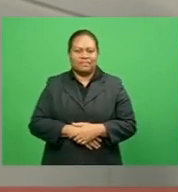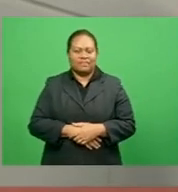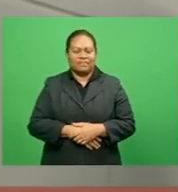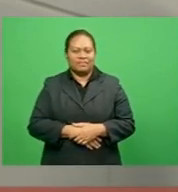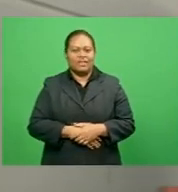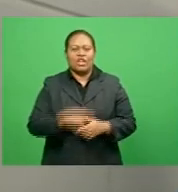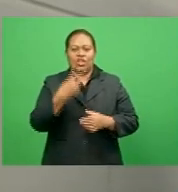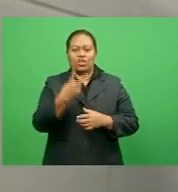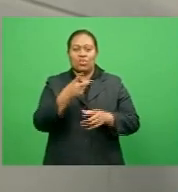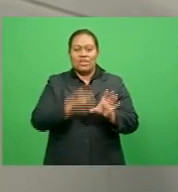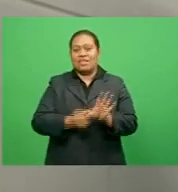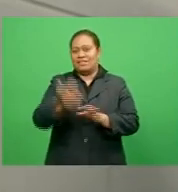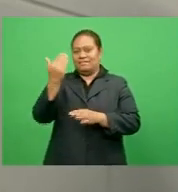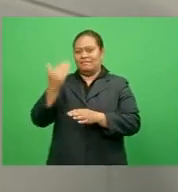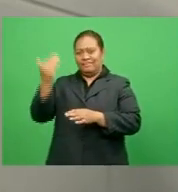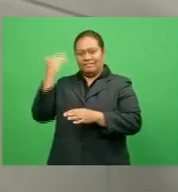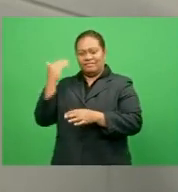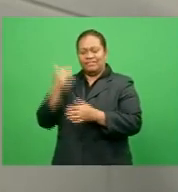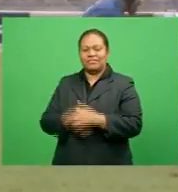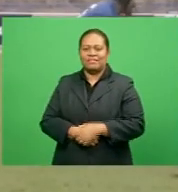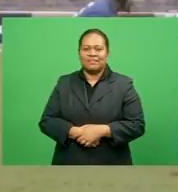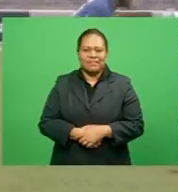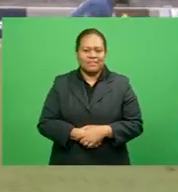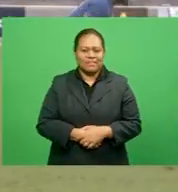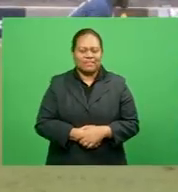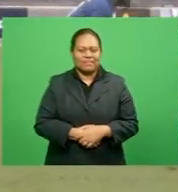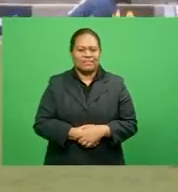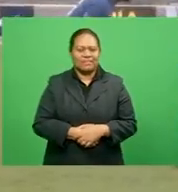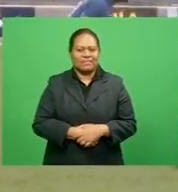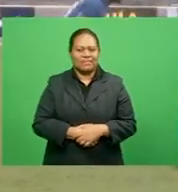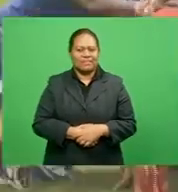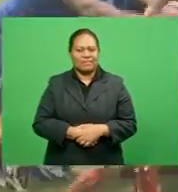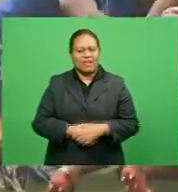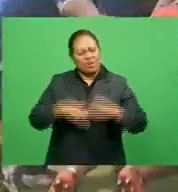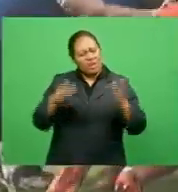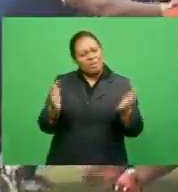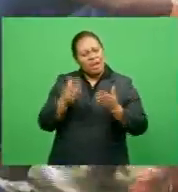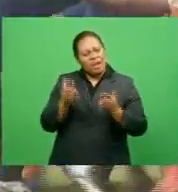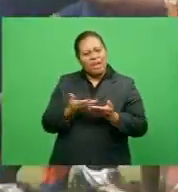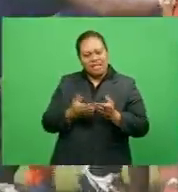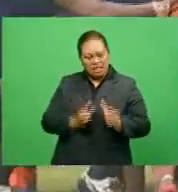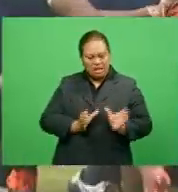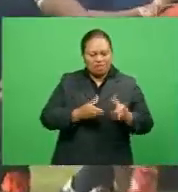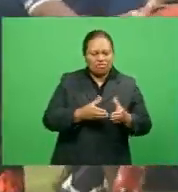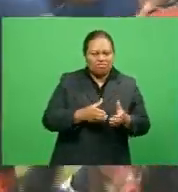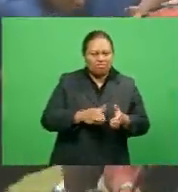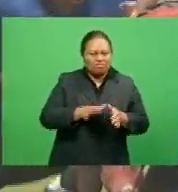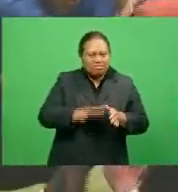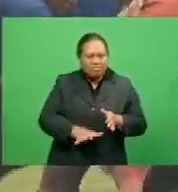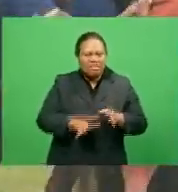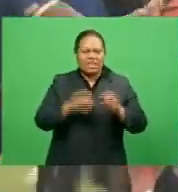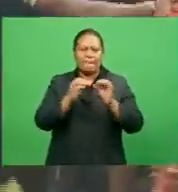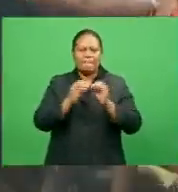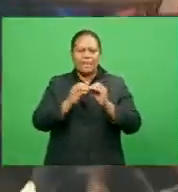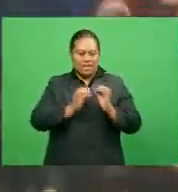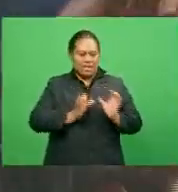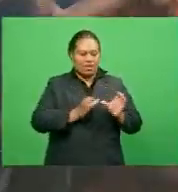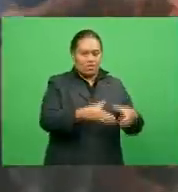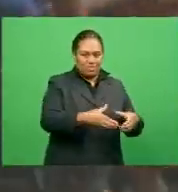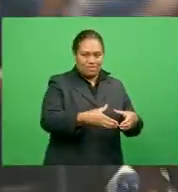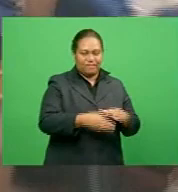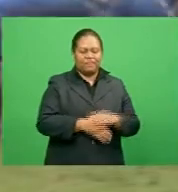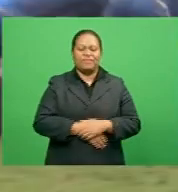Last 2 years we were playing in the minor union in the Vanua or the B division.